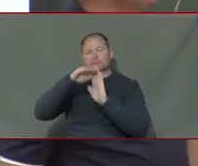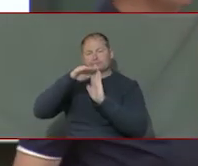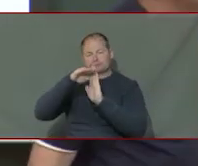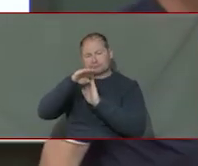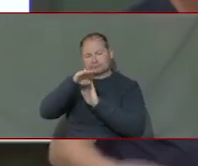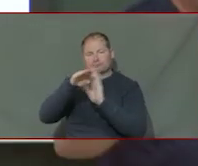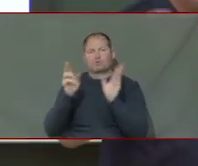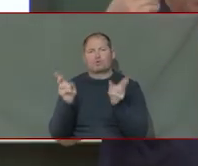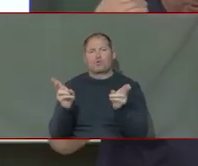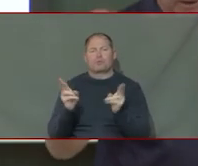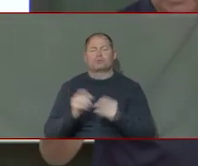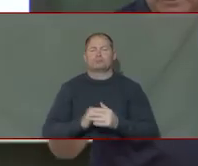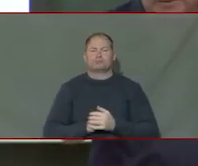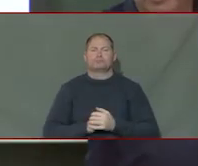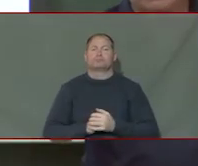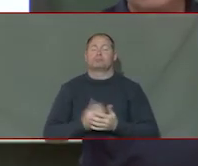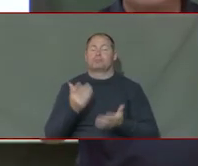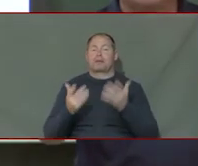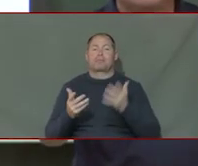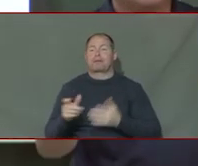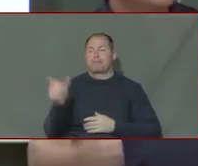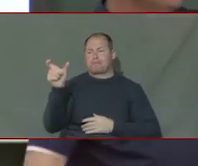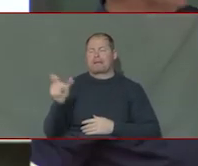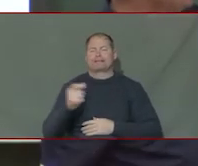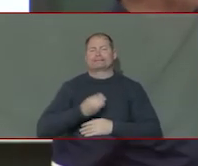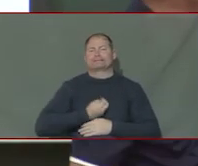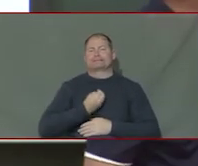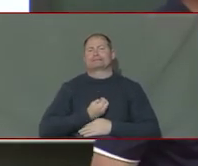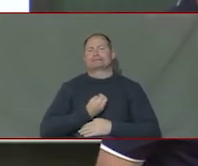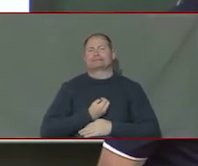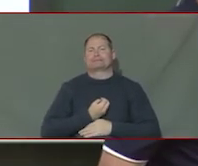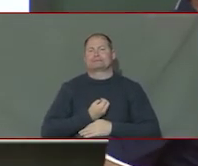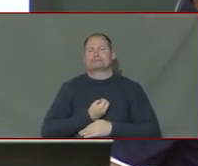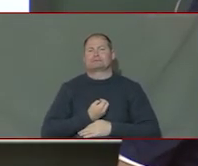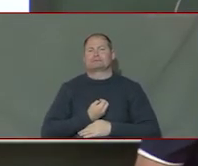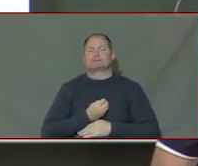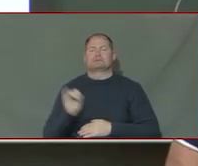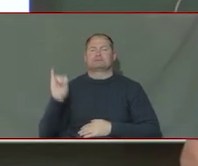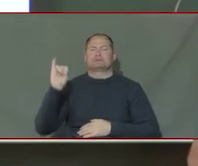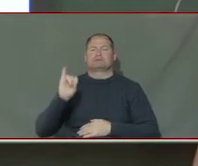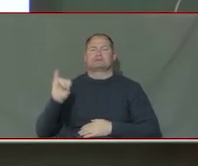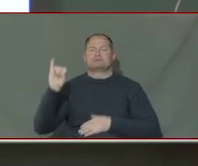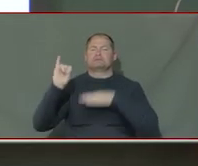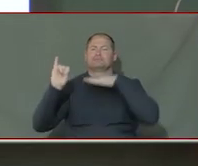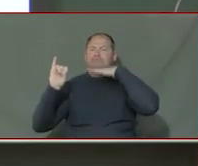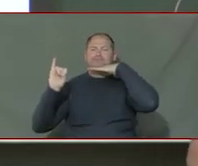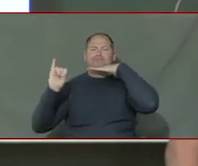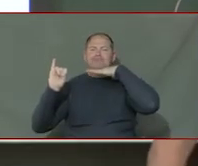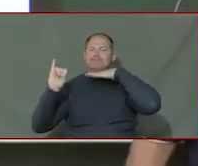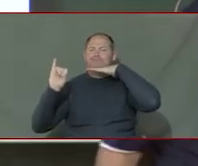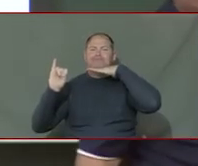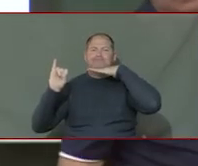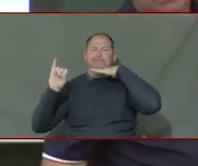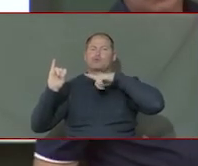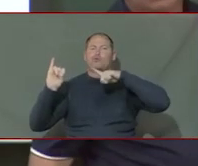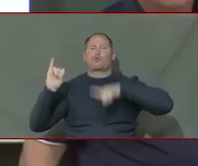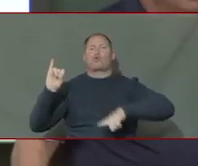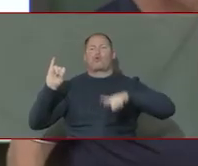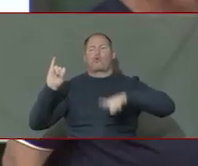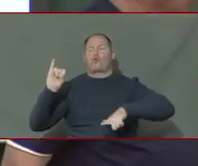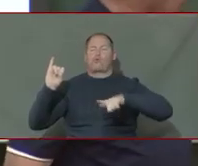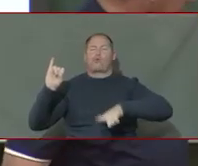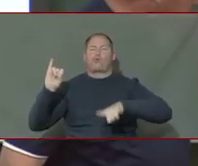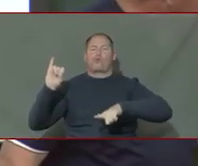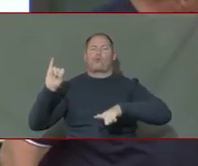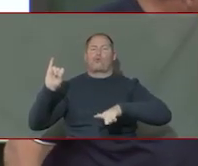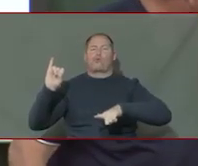say a certain person, a young person like yourself, does not produce enough insulin from his pancreas.